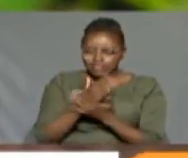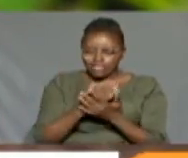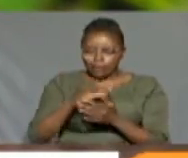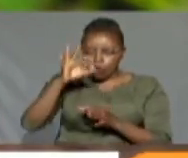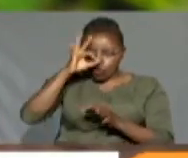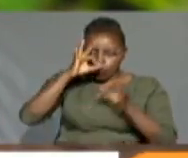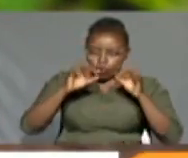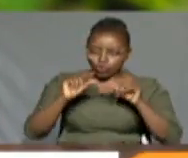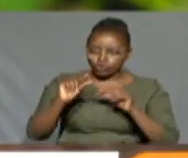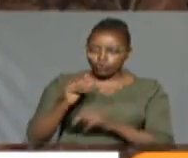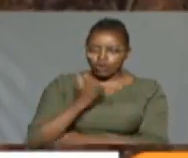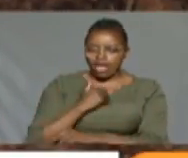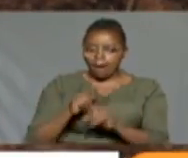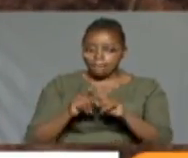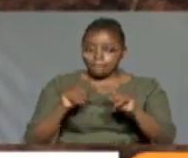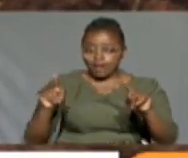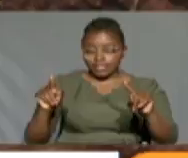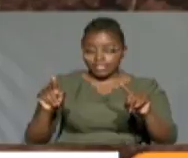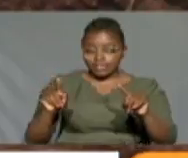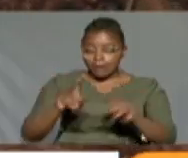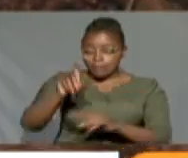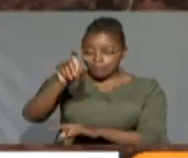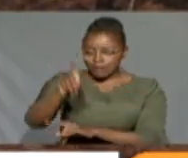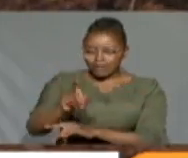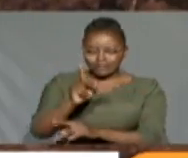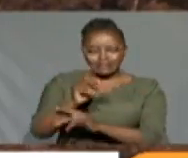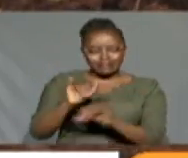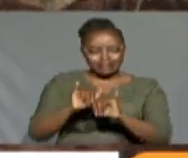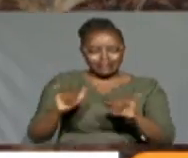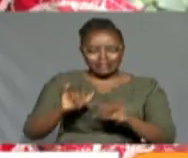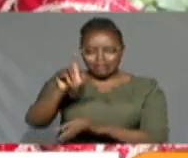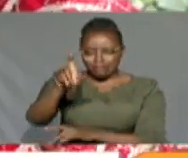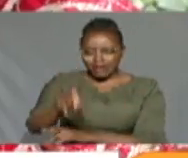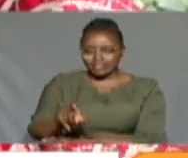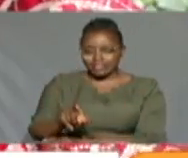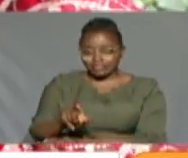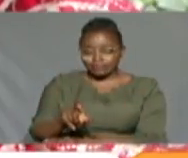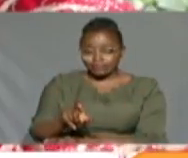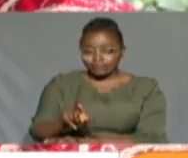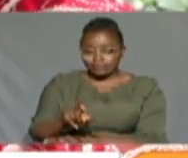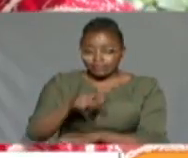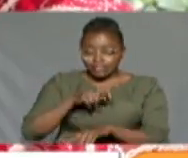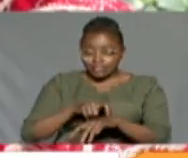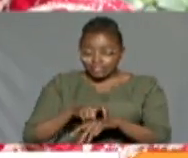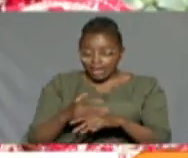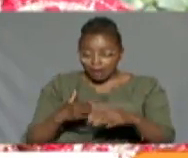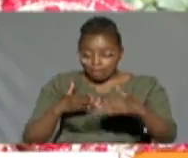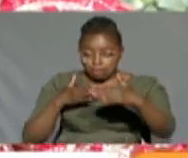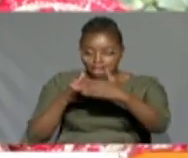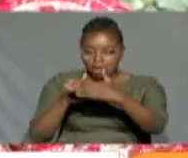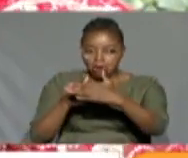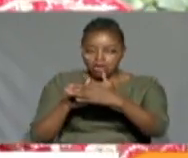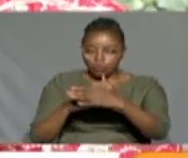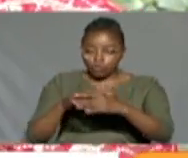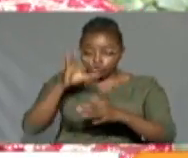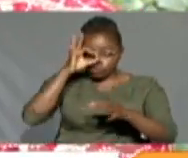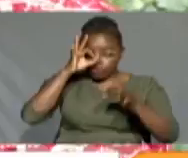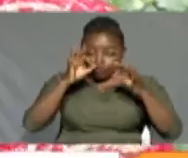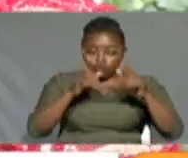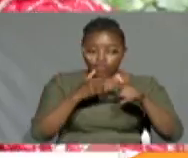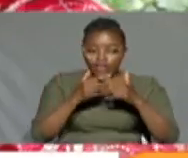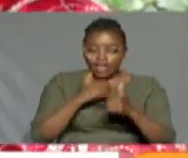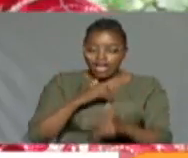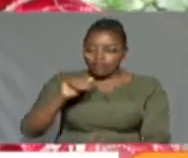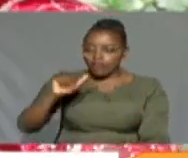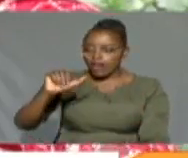holes, but you must be very keen. When it gets close to those small holes, you put